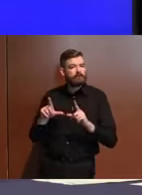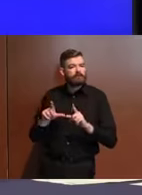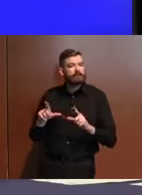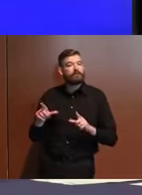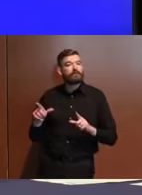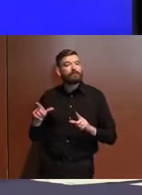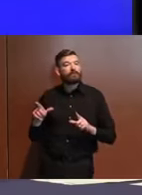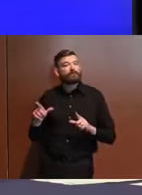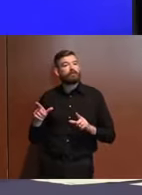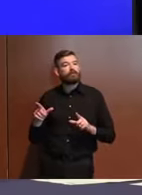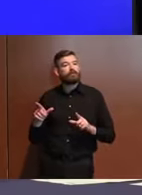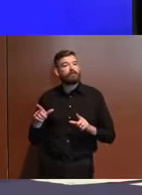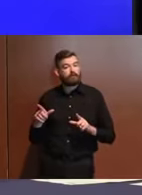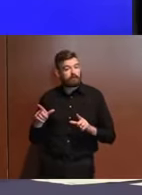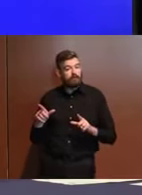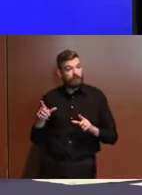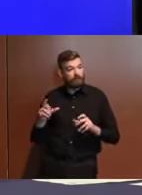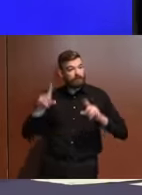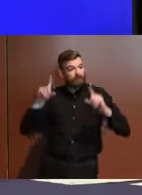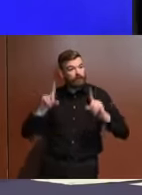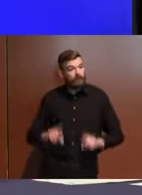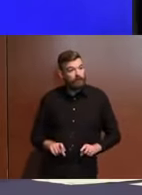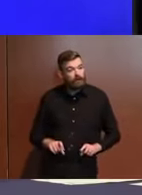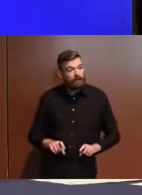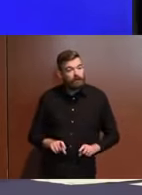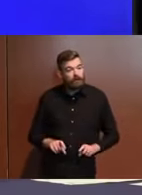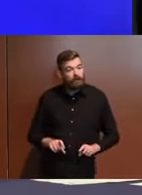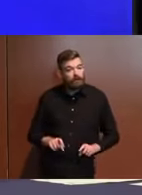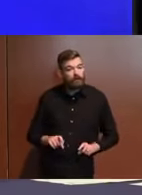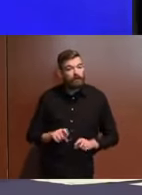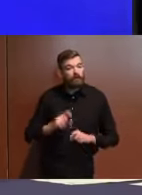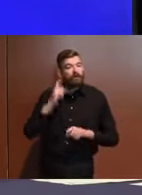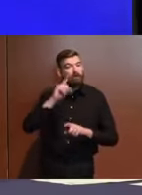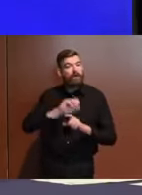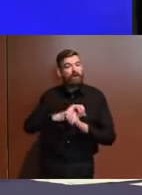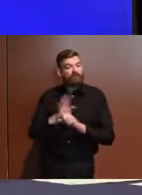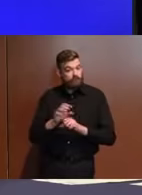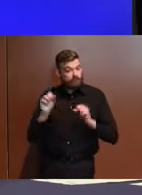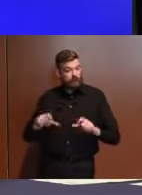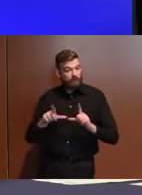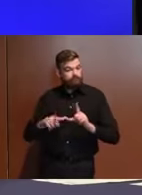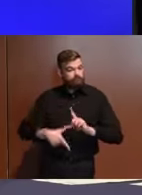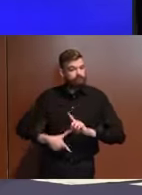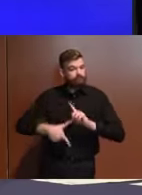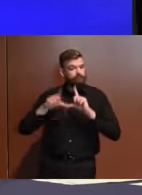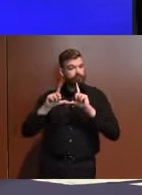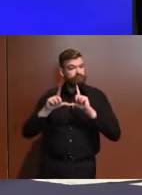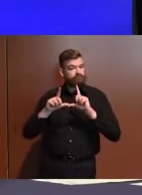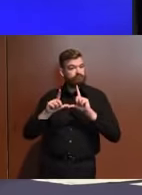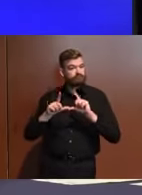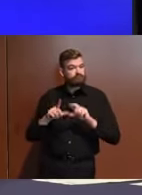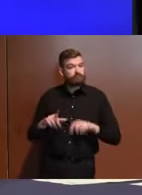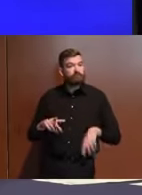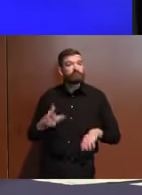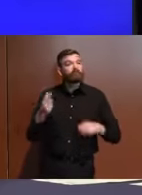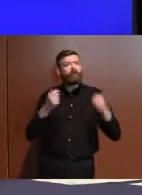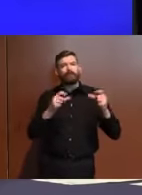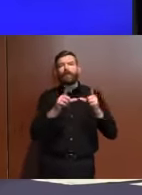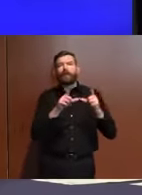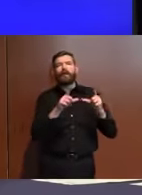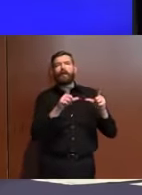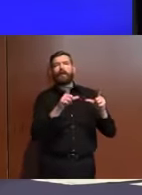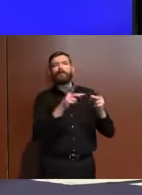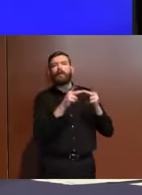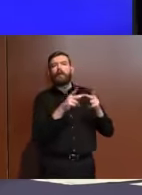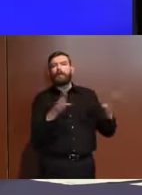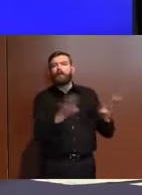get their license restored even though MVC offices are closed to the public? And then we have a couple